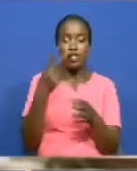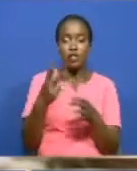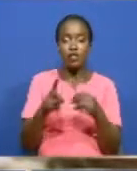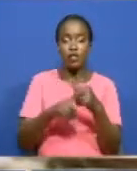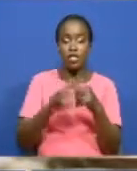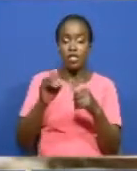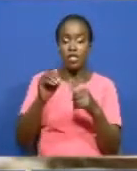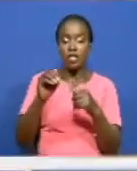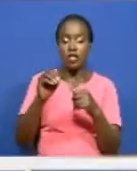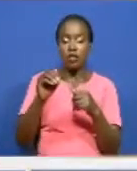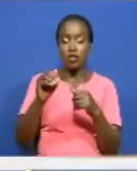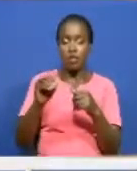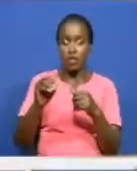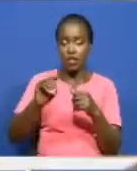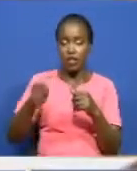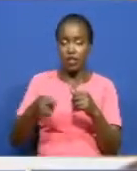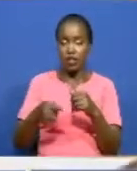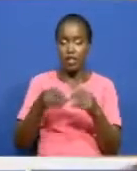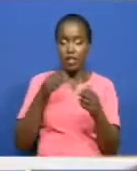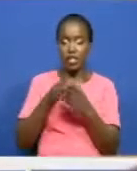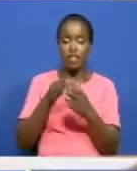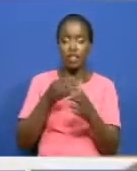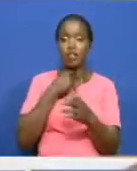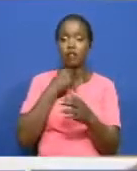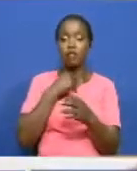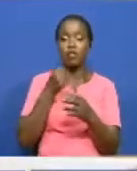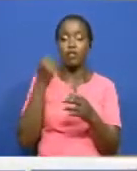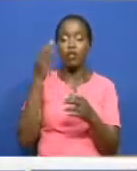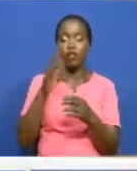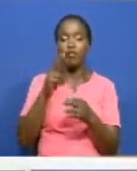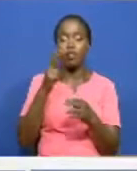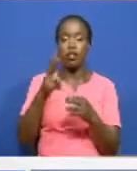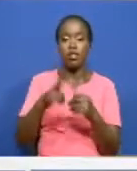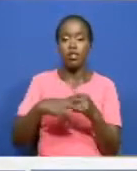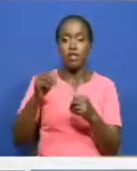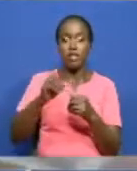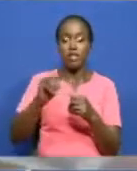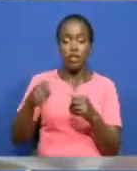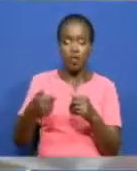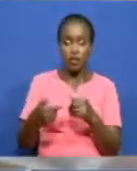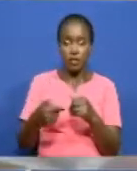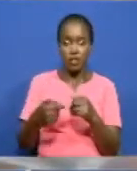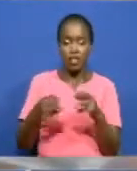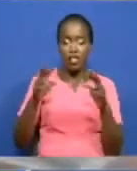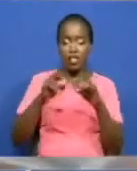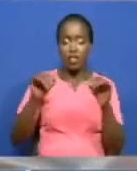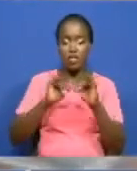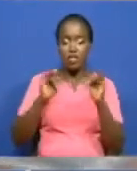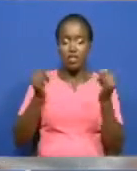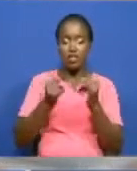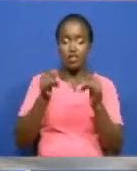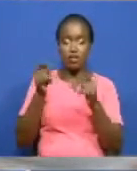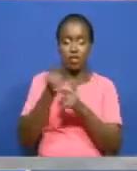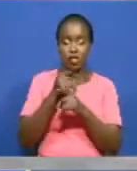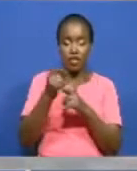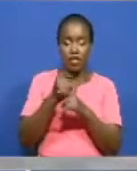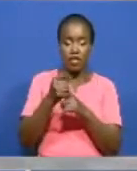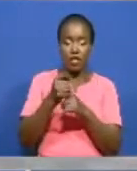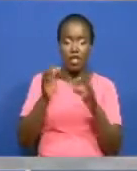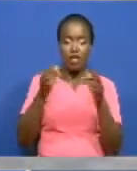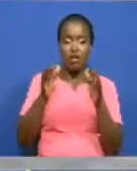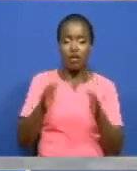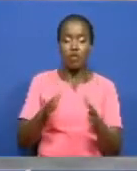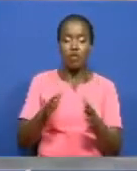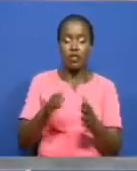206,000 metric tons against a demand of 270,000. The research institution is training farmers in 10 counties, among them